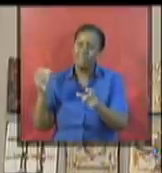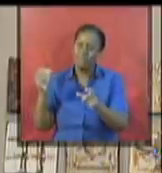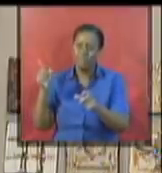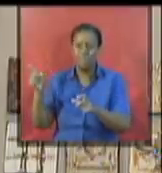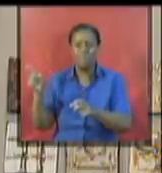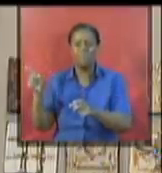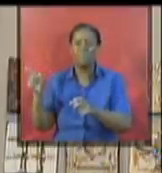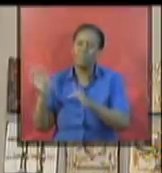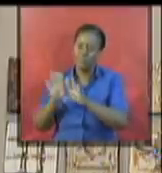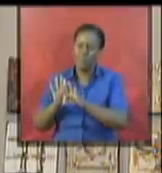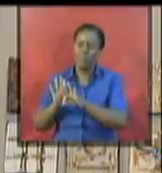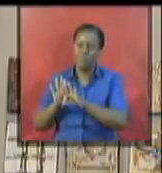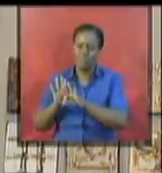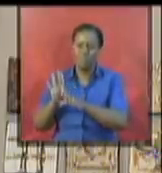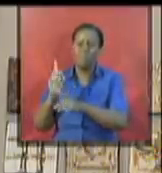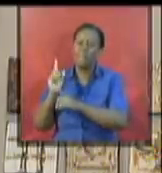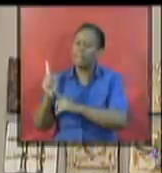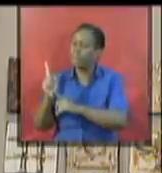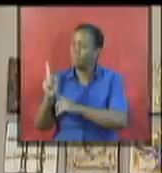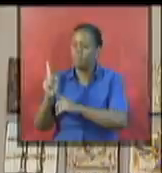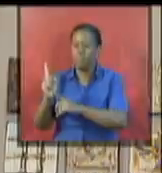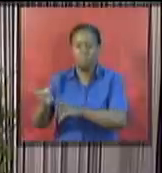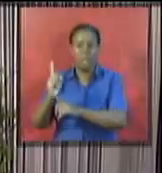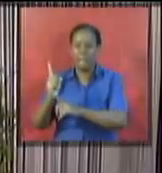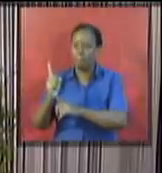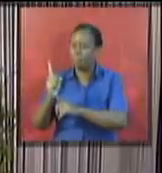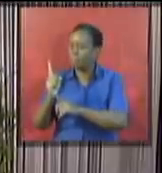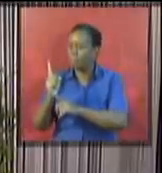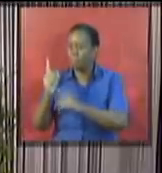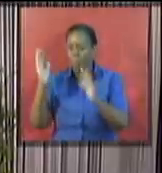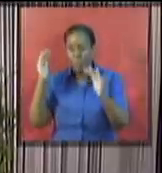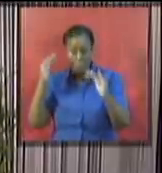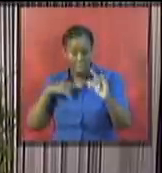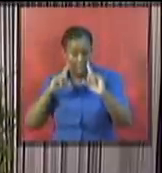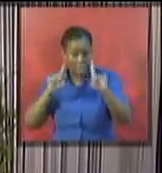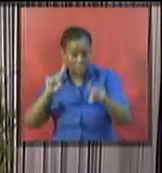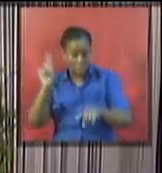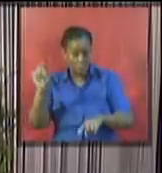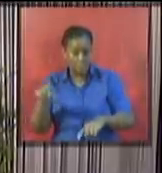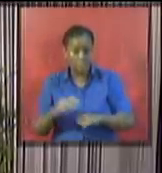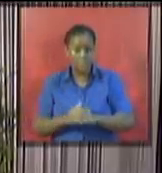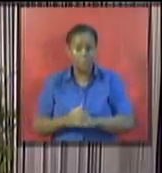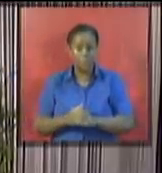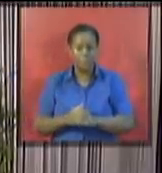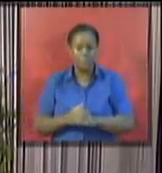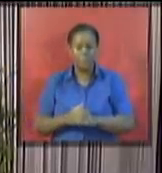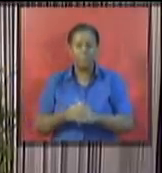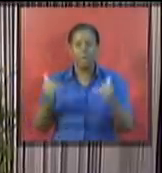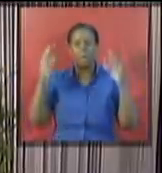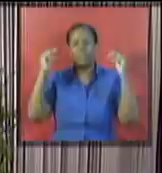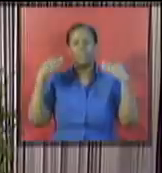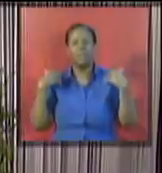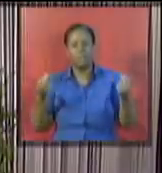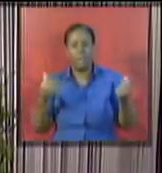sanitization. I hope that answers the question. Let me just clarify further. This question was asked, it's a very good question.